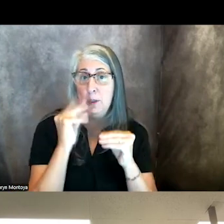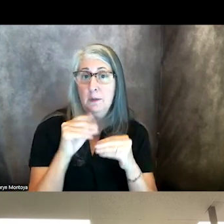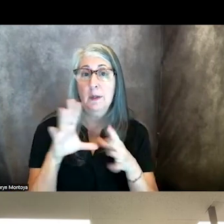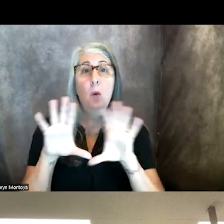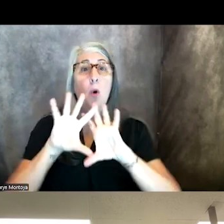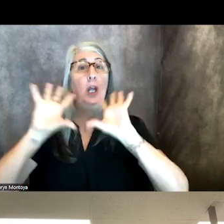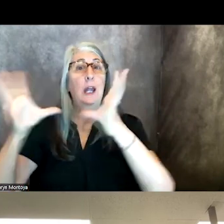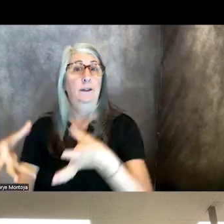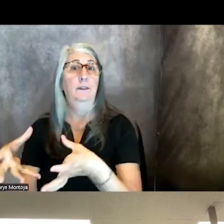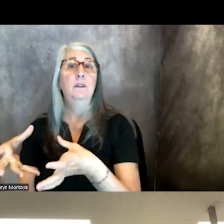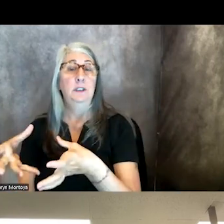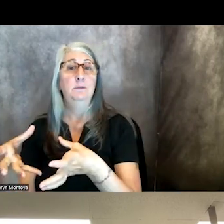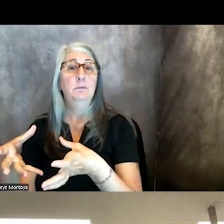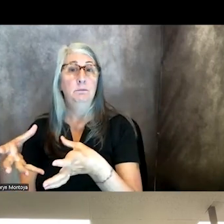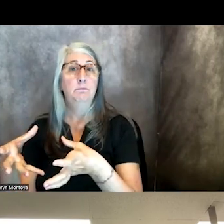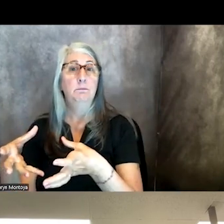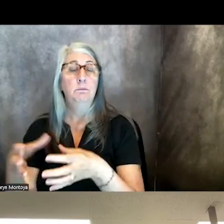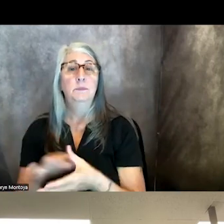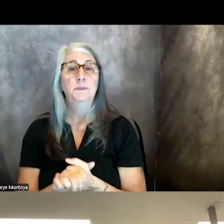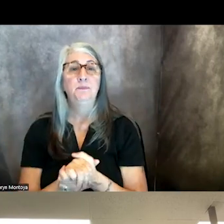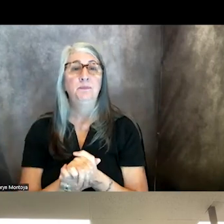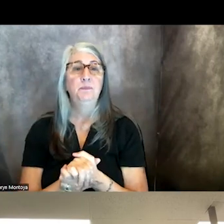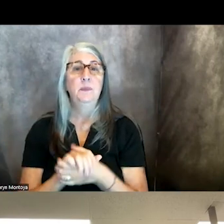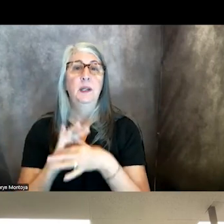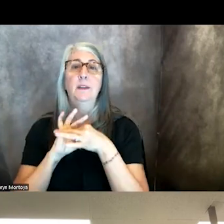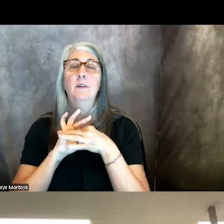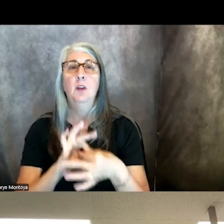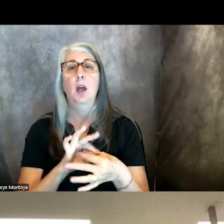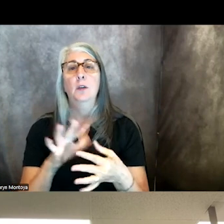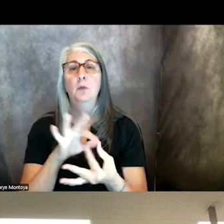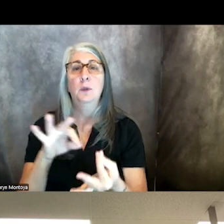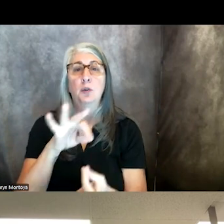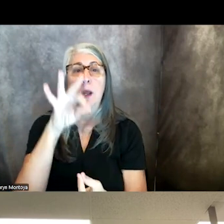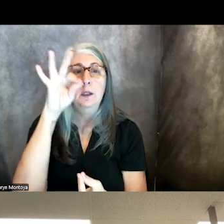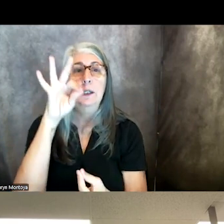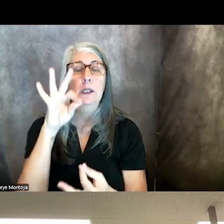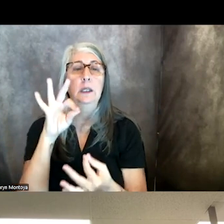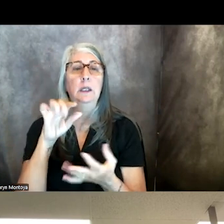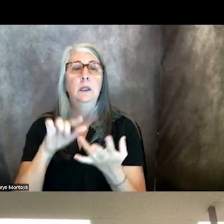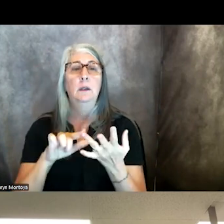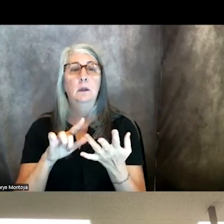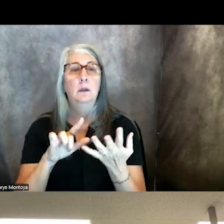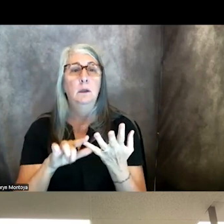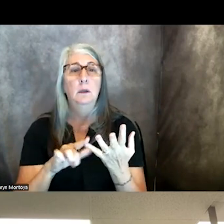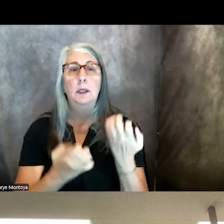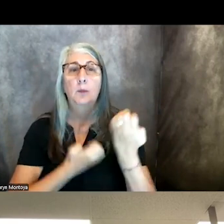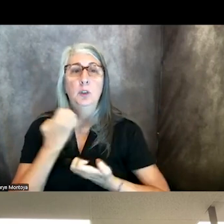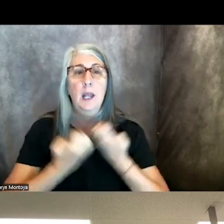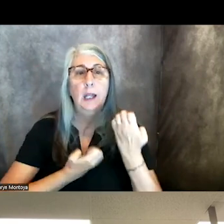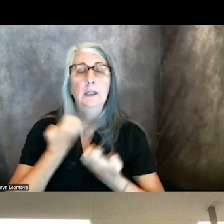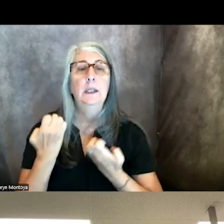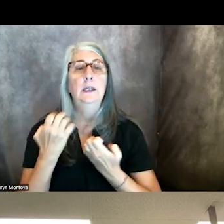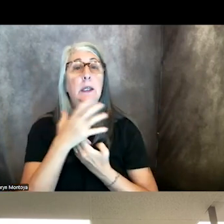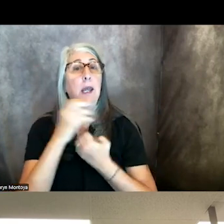collective level. It has ties to spirituality, individuals' emotionality, and it can